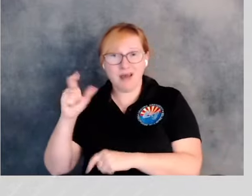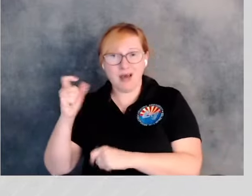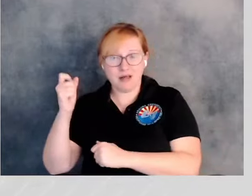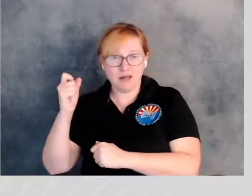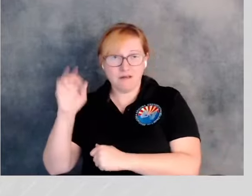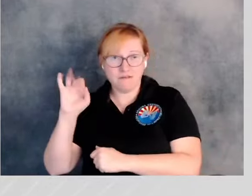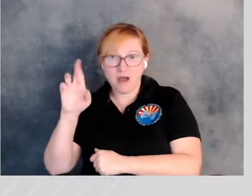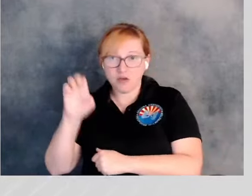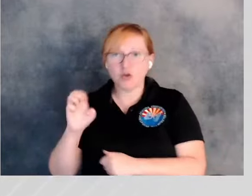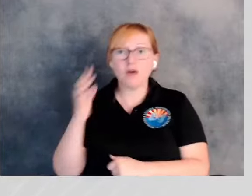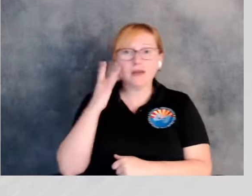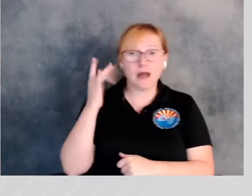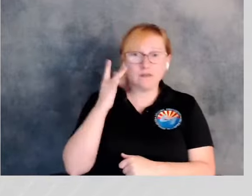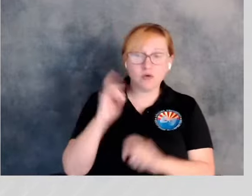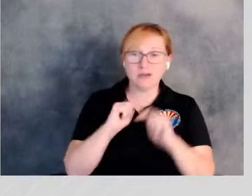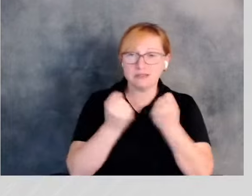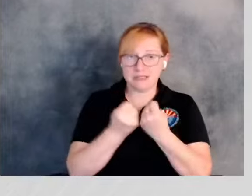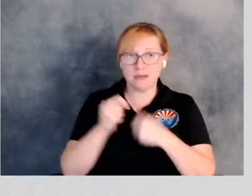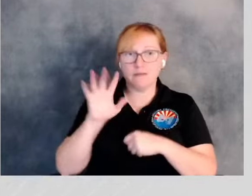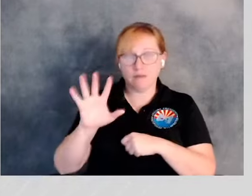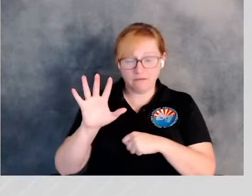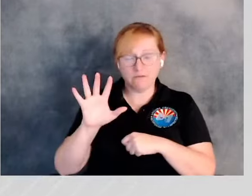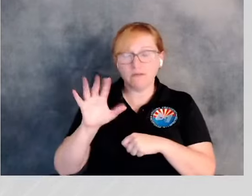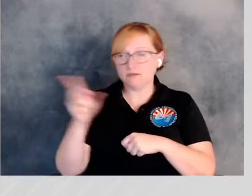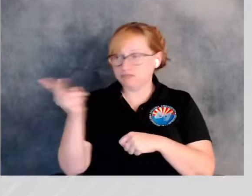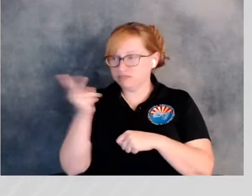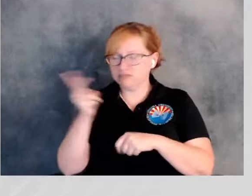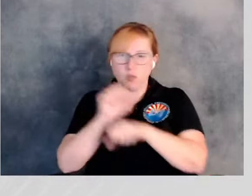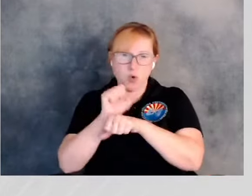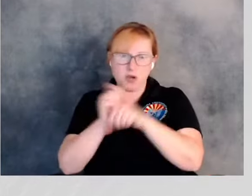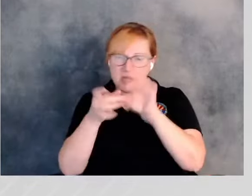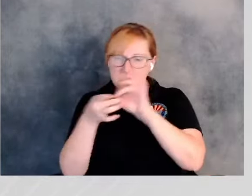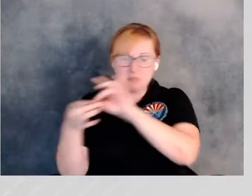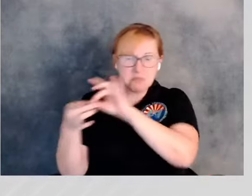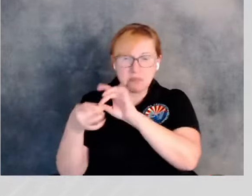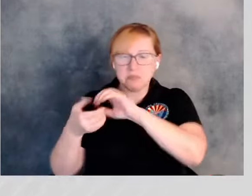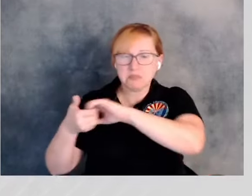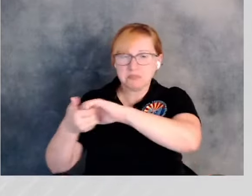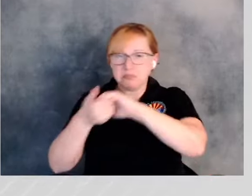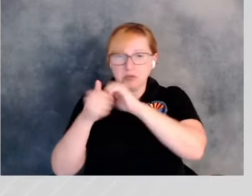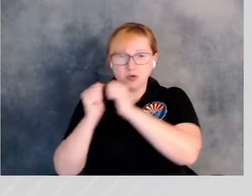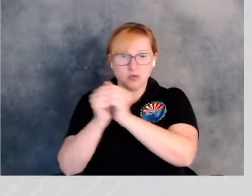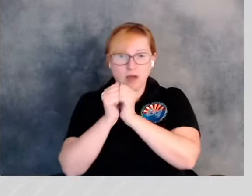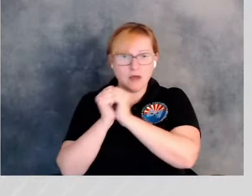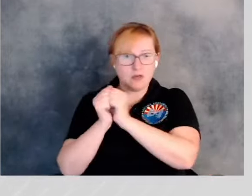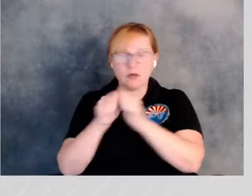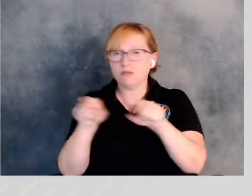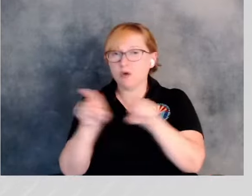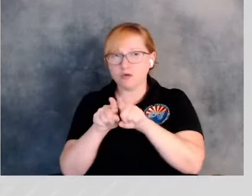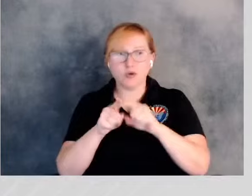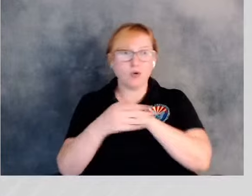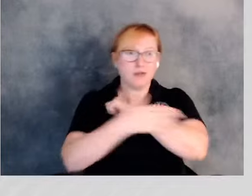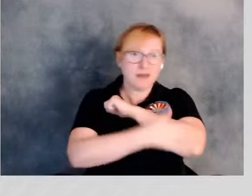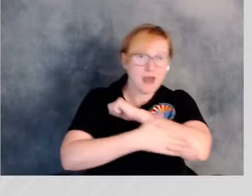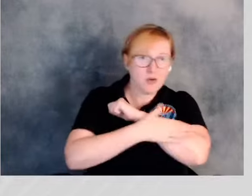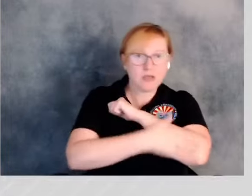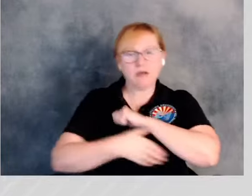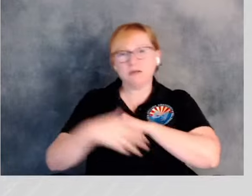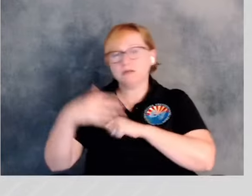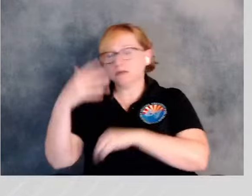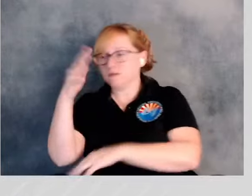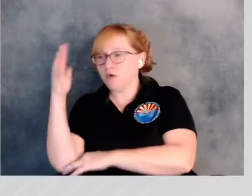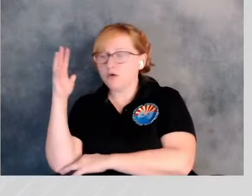in Unified Command, working seamlessly together along with their partners with the counties and the BLM and the tribes. Things were